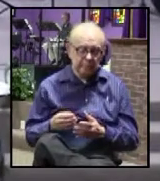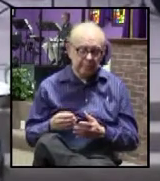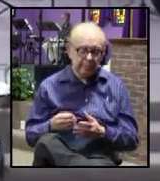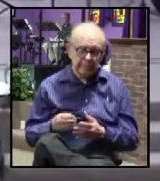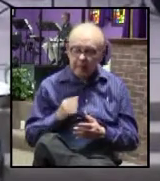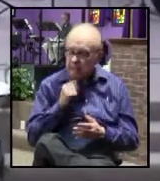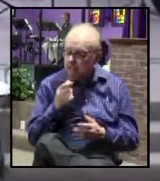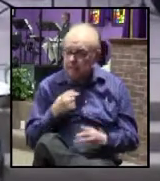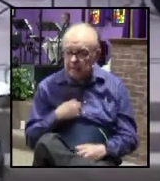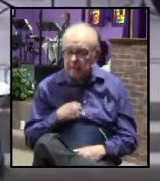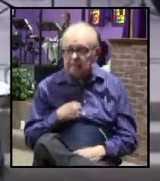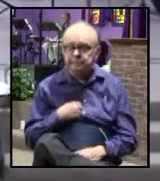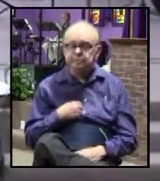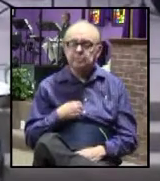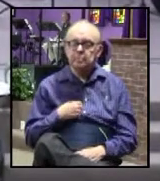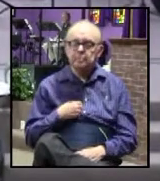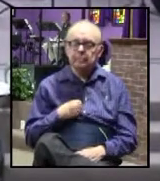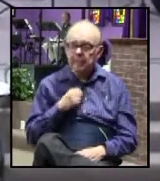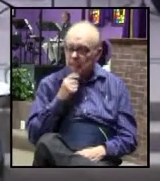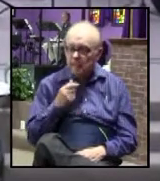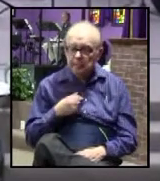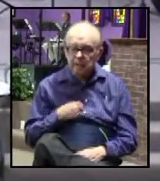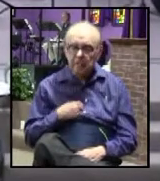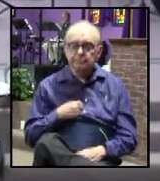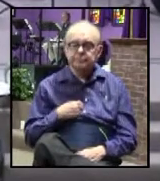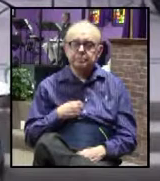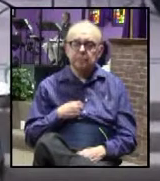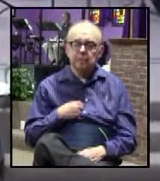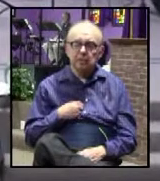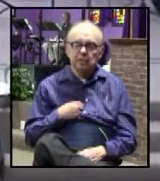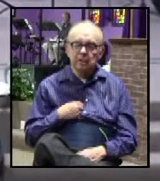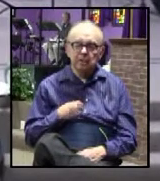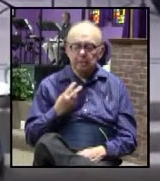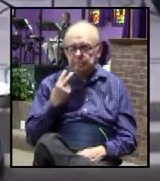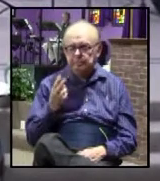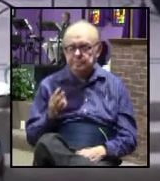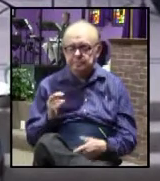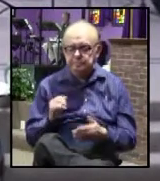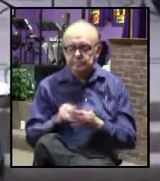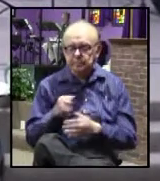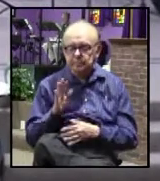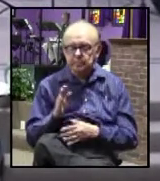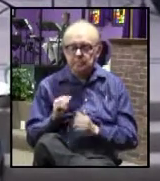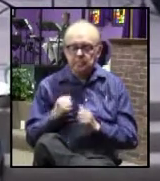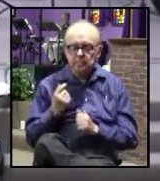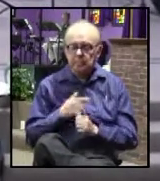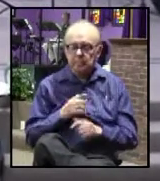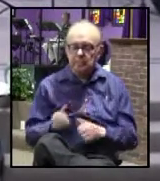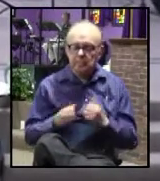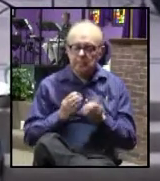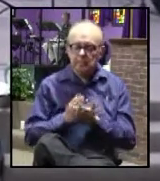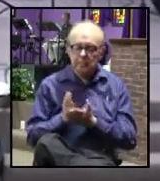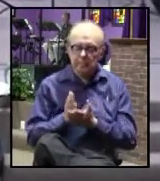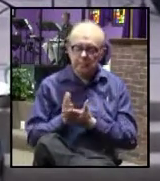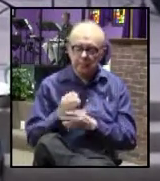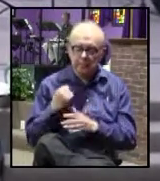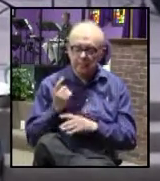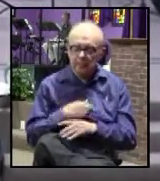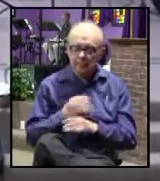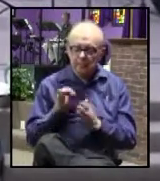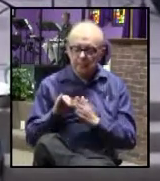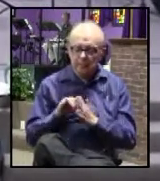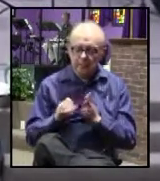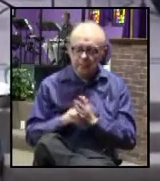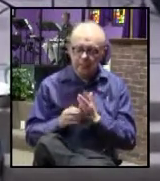goes, not me. Not me. You see, that's God in our lives working through us. When our identity